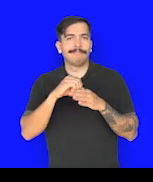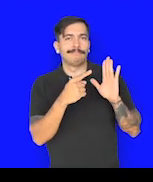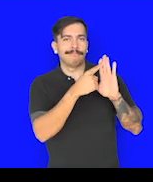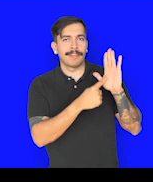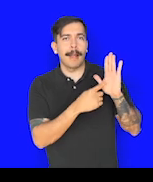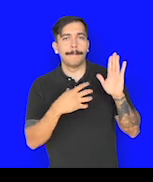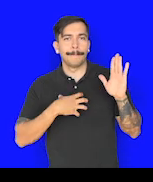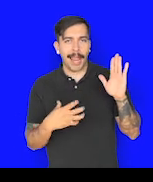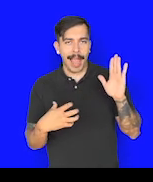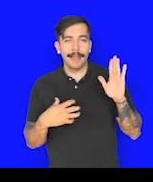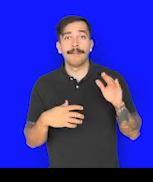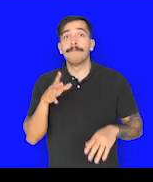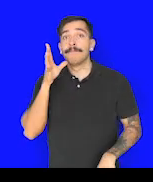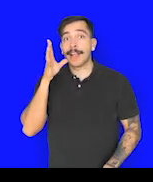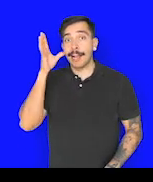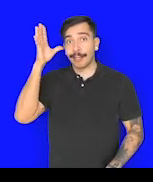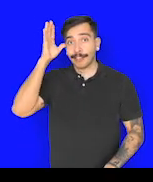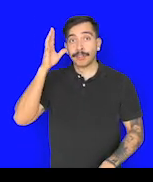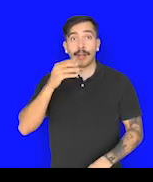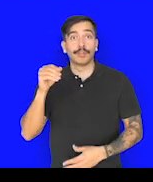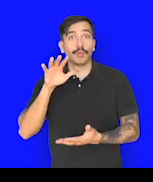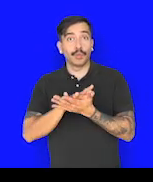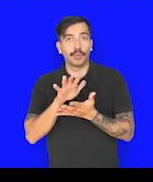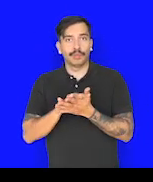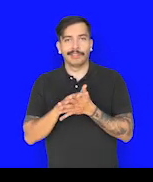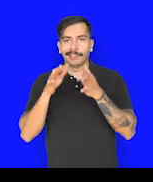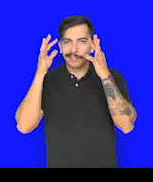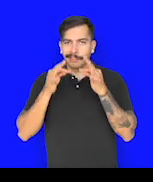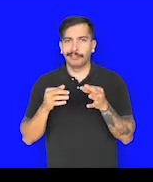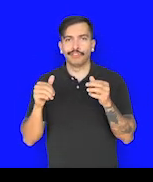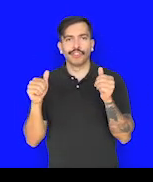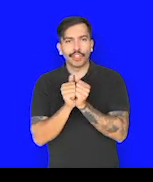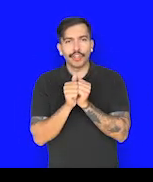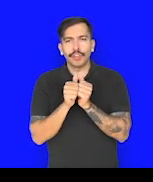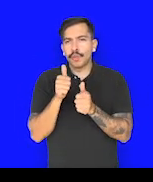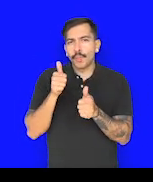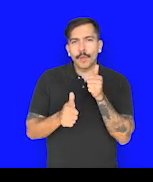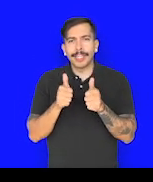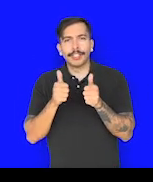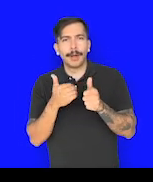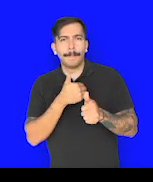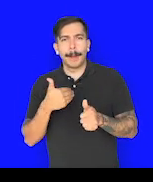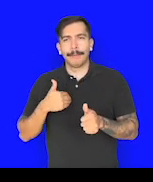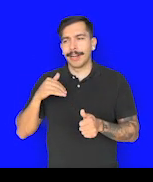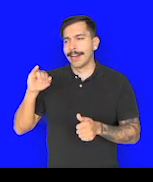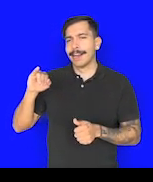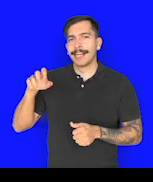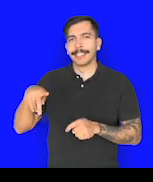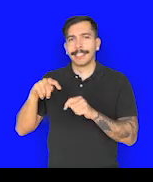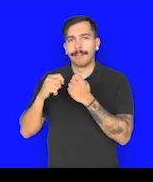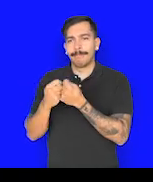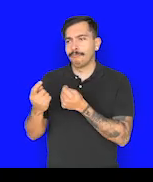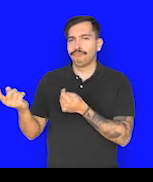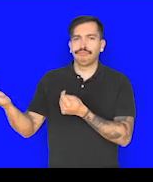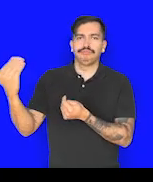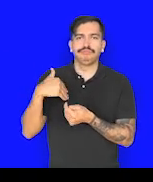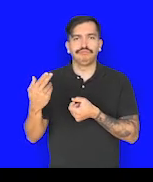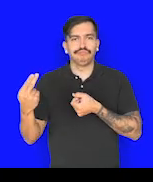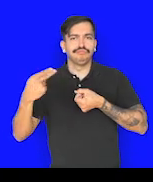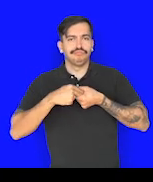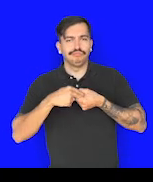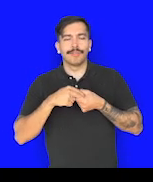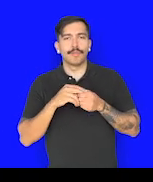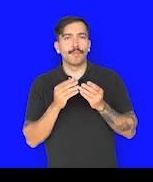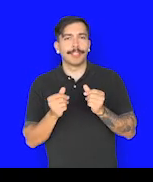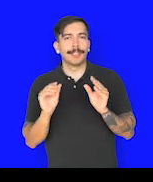complaint. The parent and school district decide together which members of the IEP team should attend the